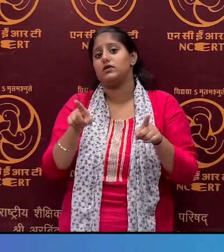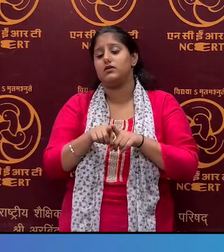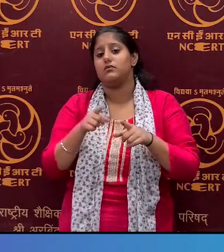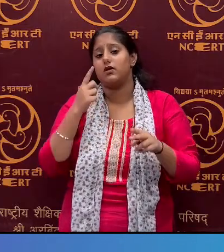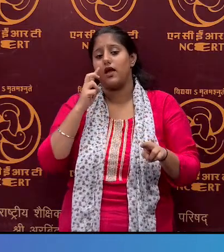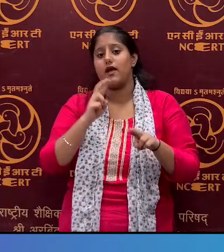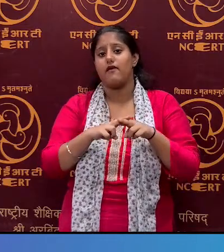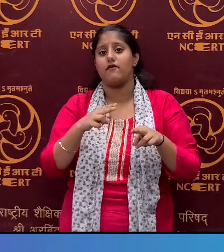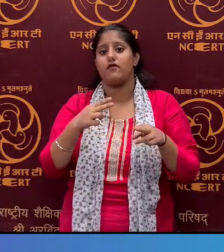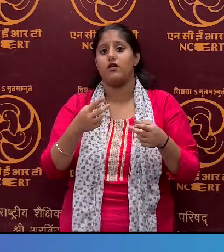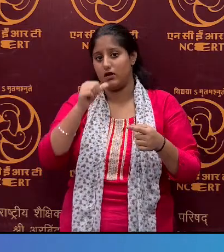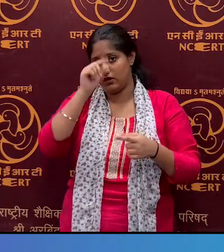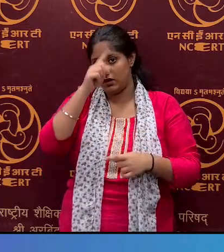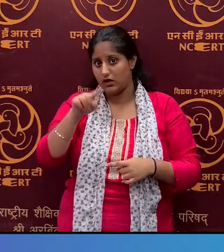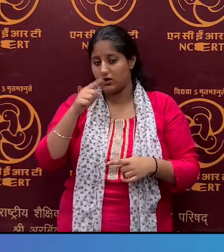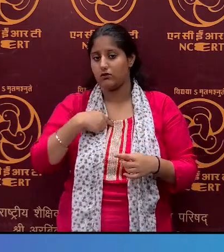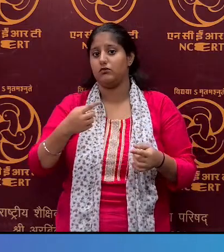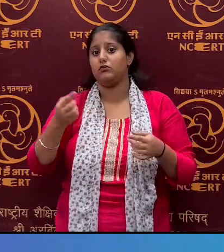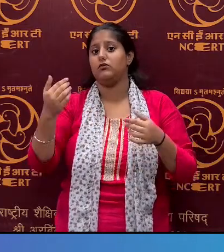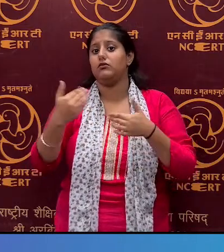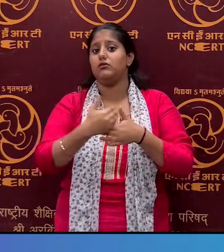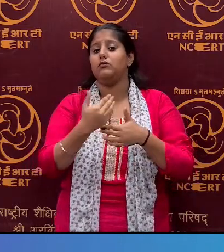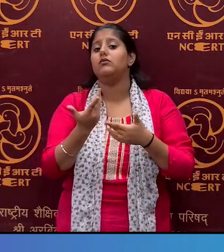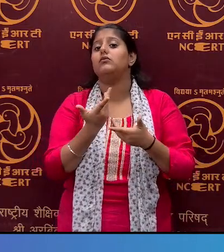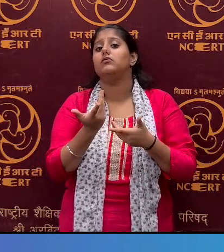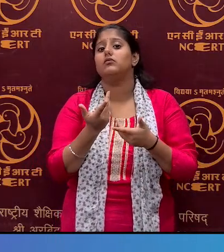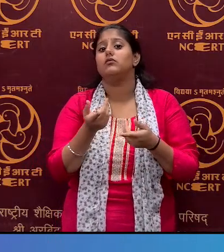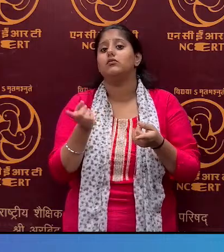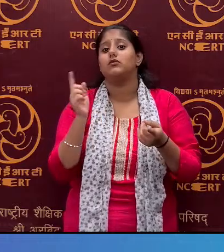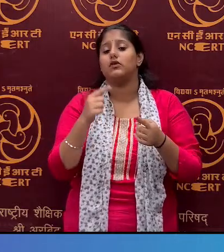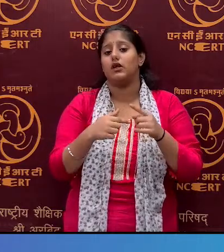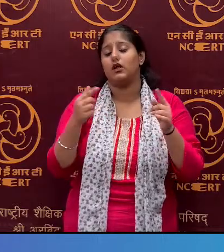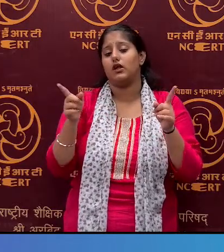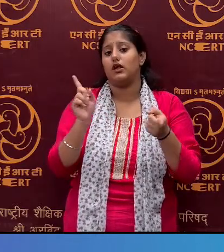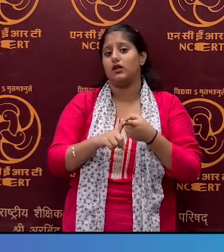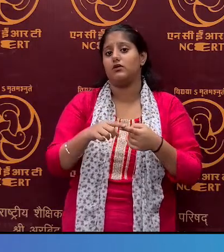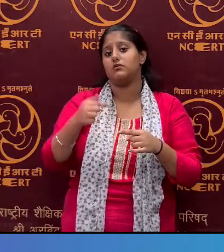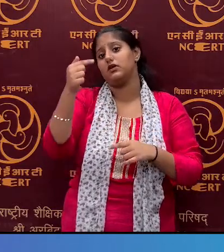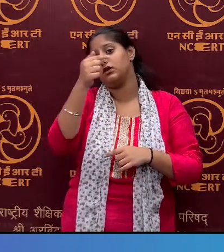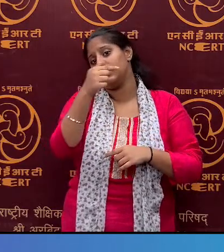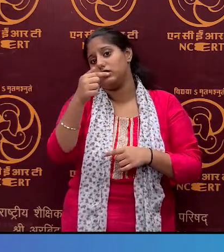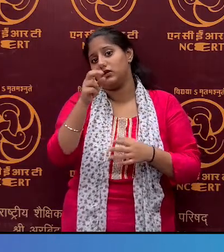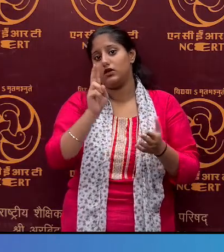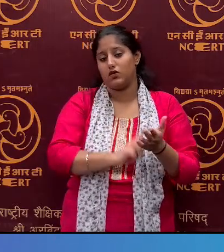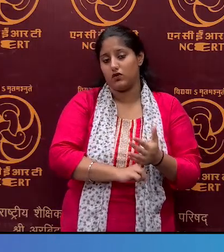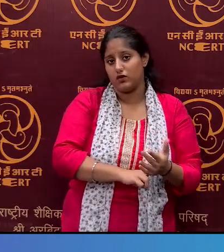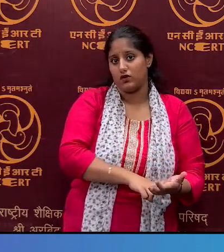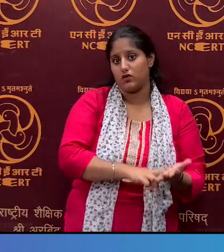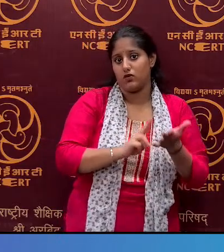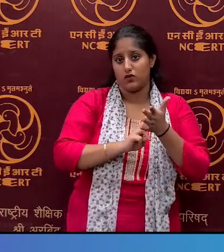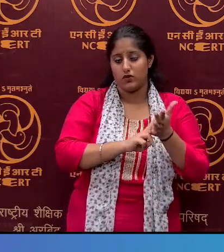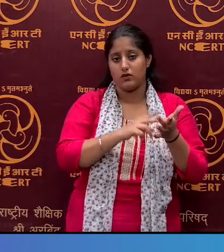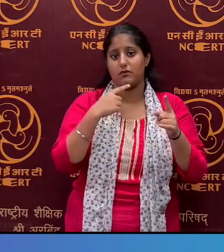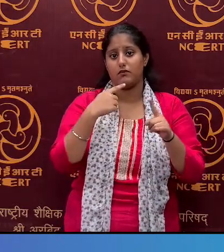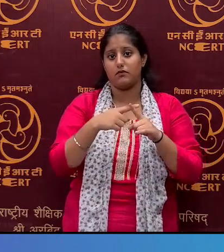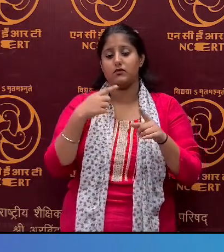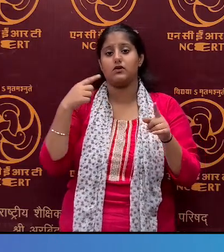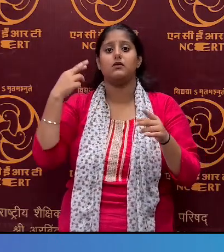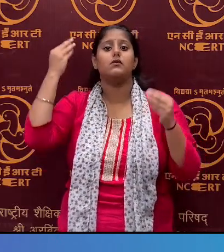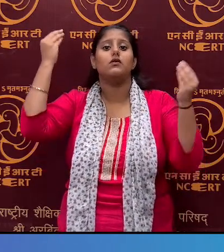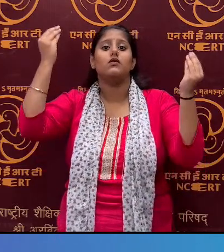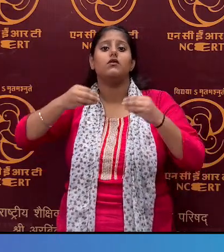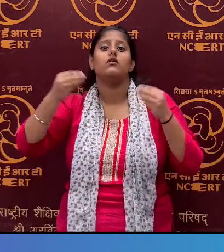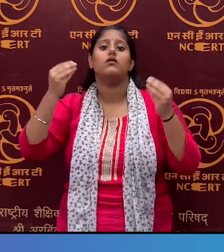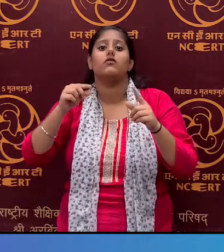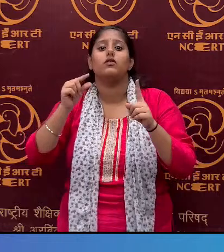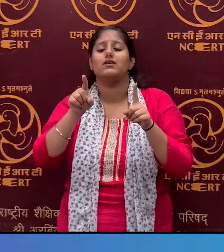in the Indian peninsula, they decrease the temperature of northern India and even responsible for rainfall in the state